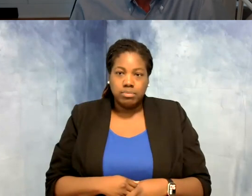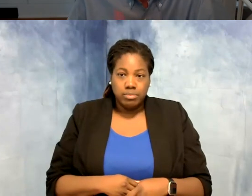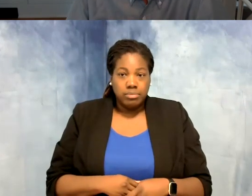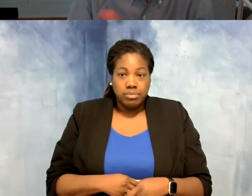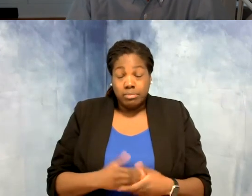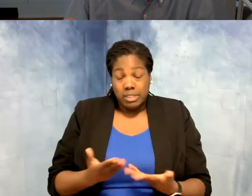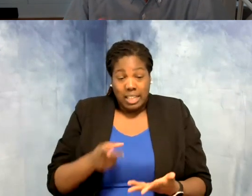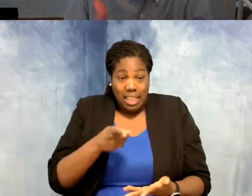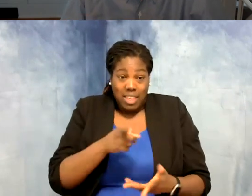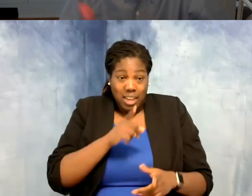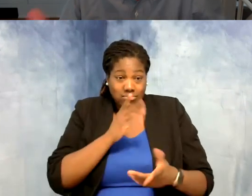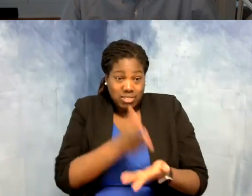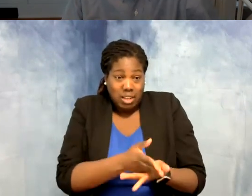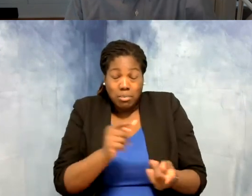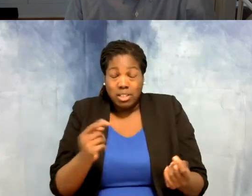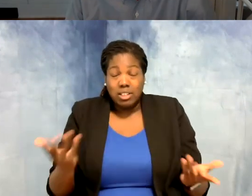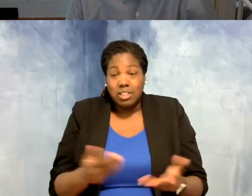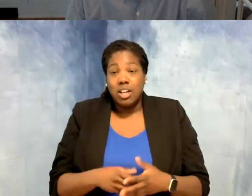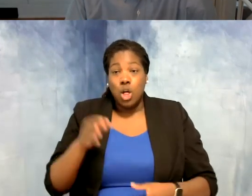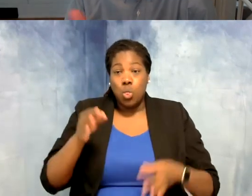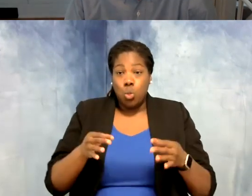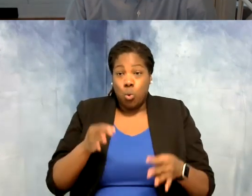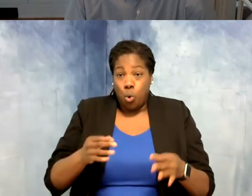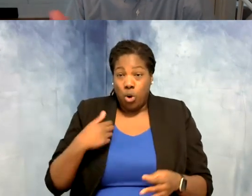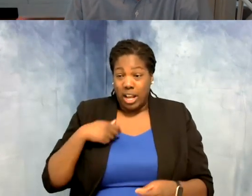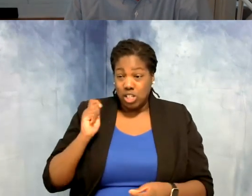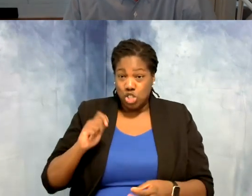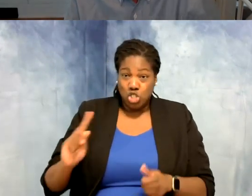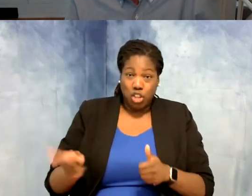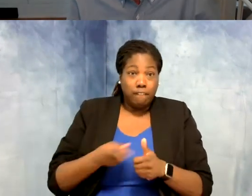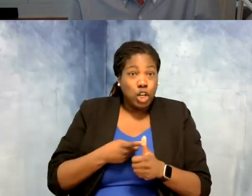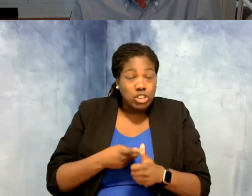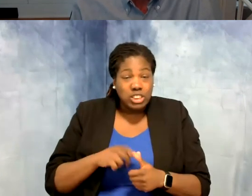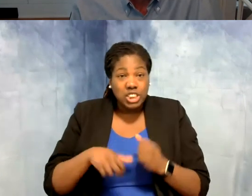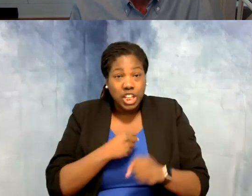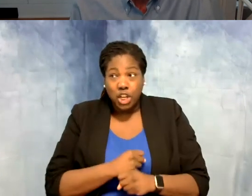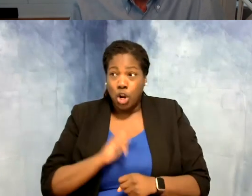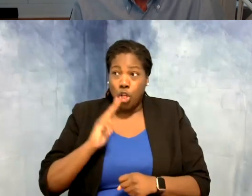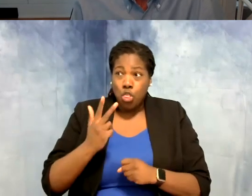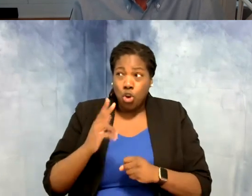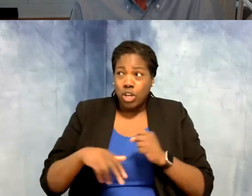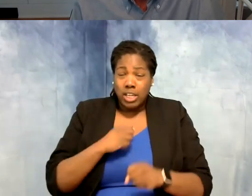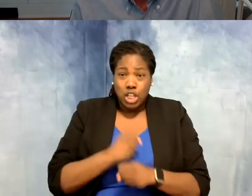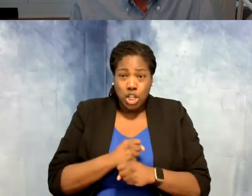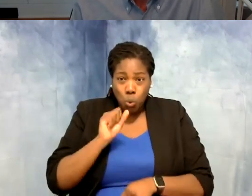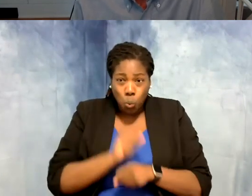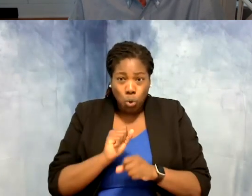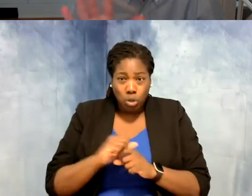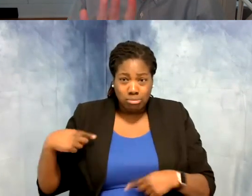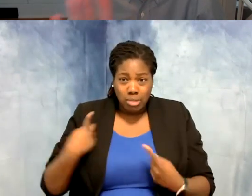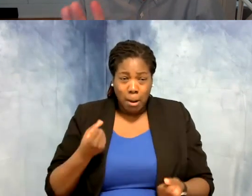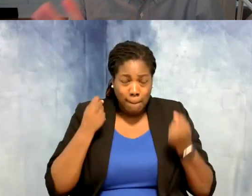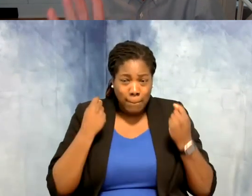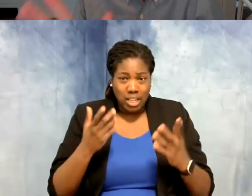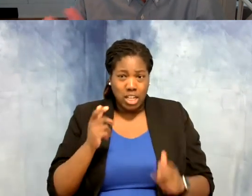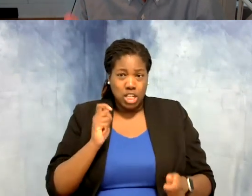the order. And a court that, has justices who in their first and third years on the court, when most justices are